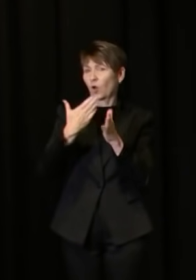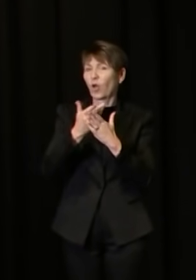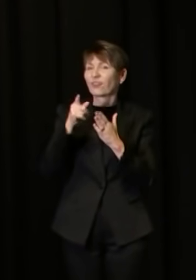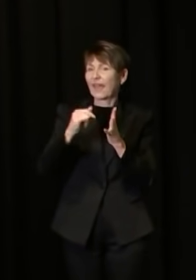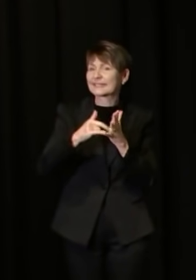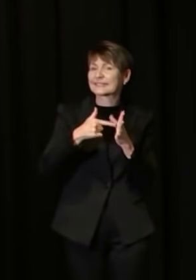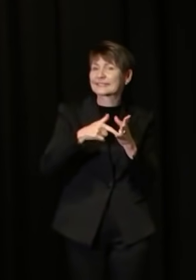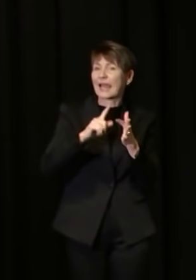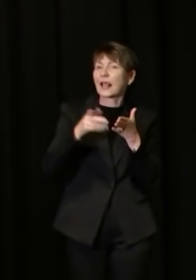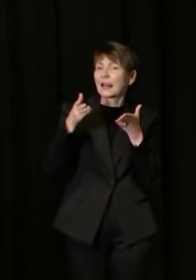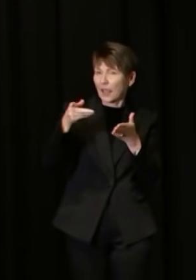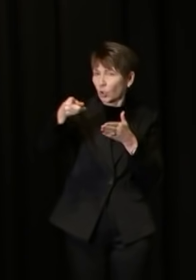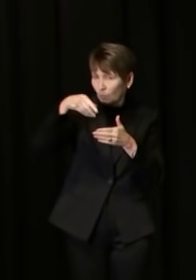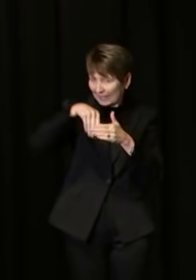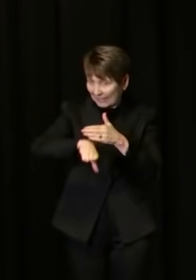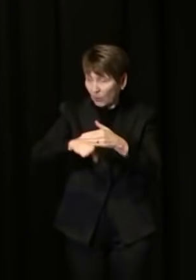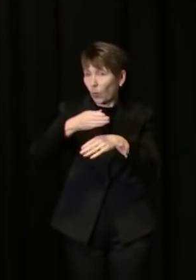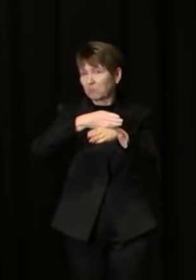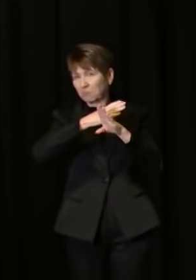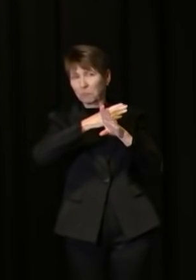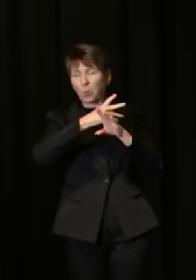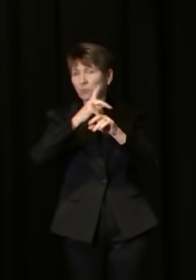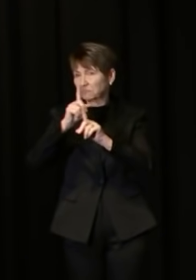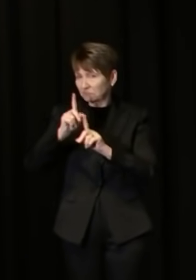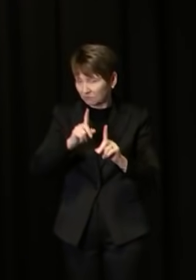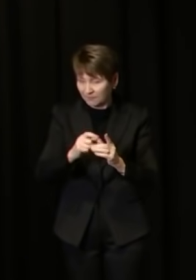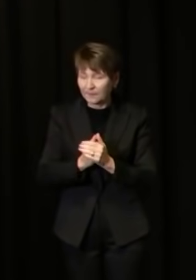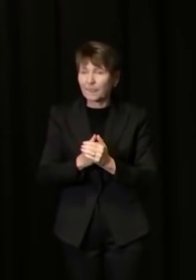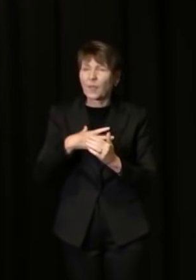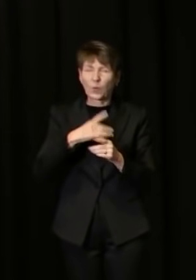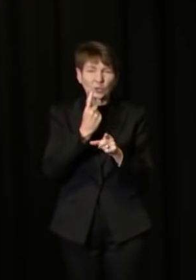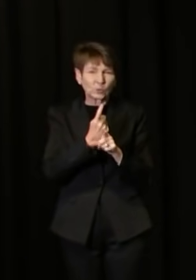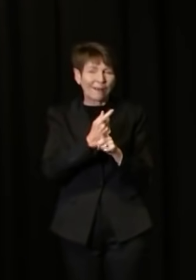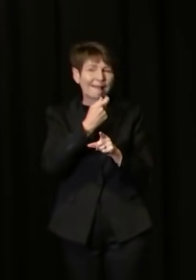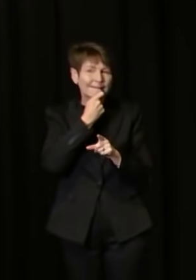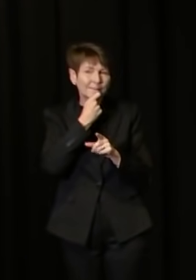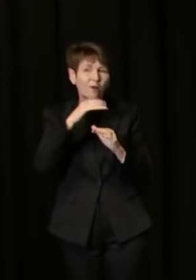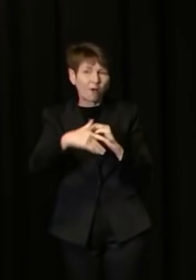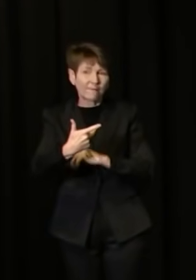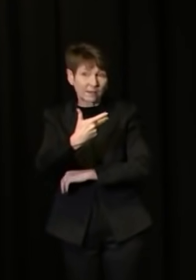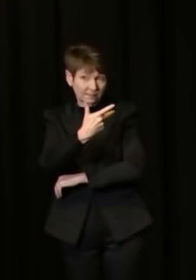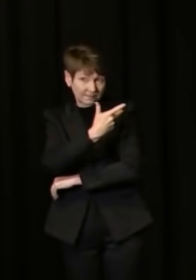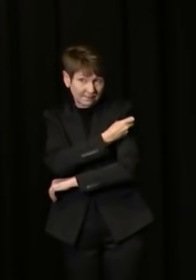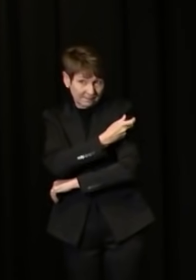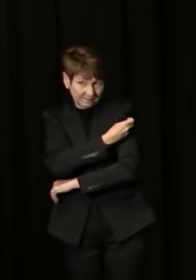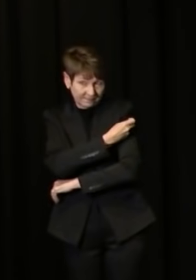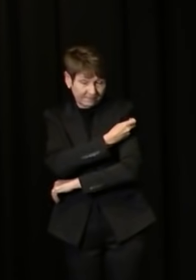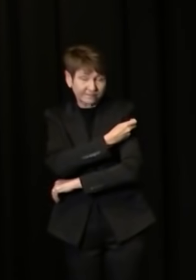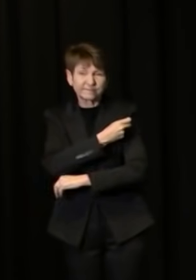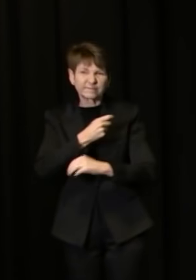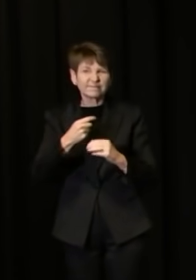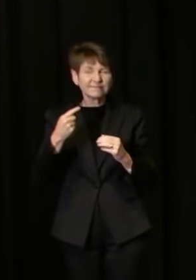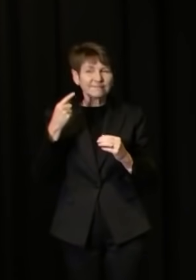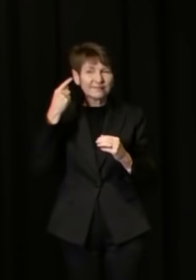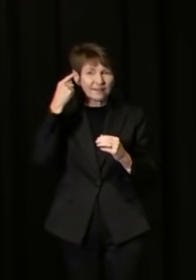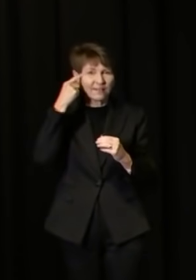also wanted to touch on vaccinations and seeing the vaccination milestones